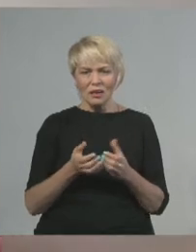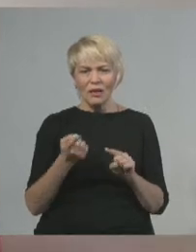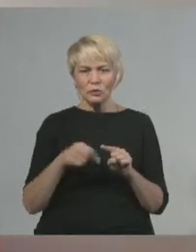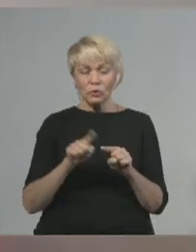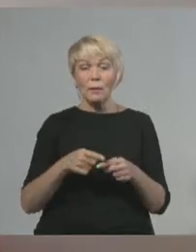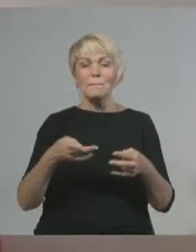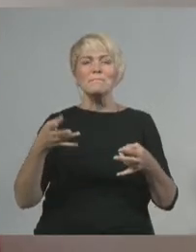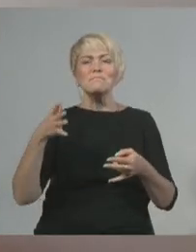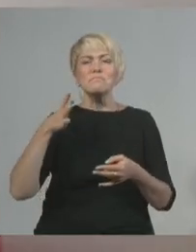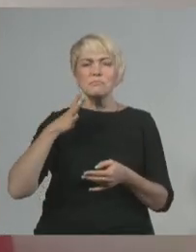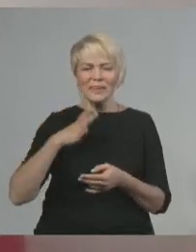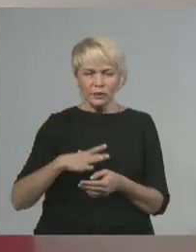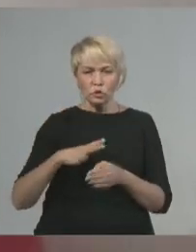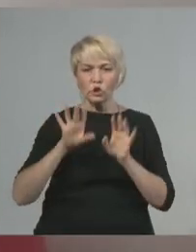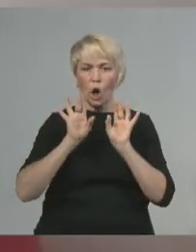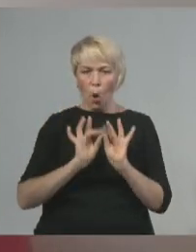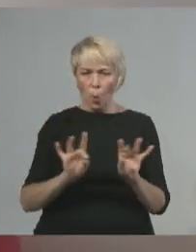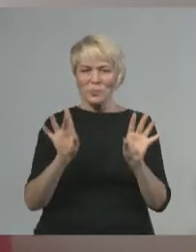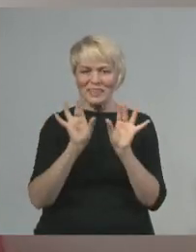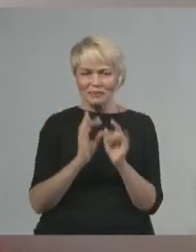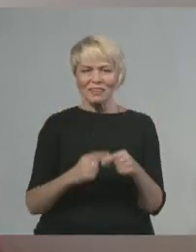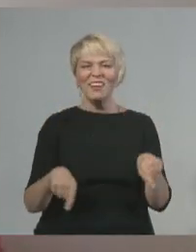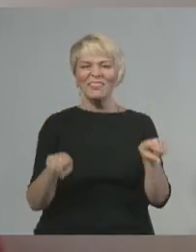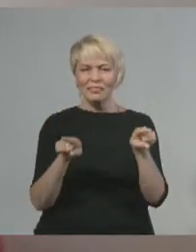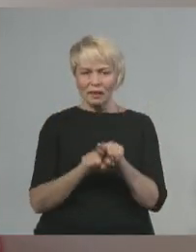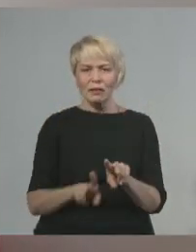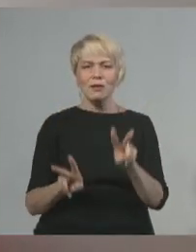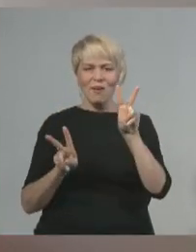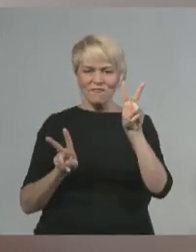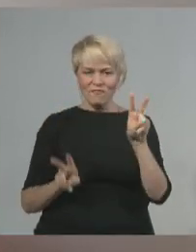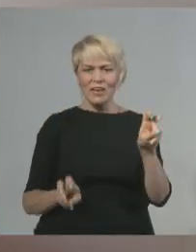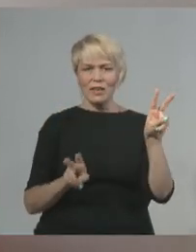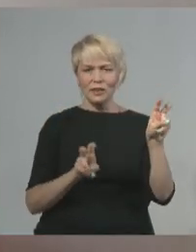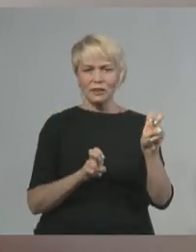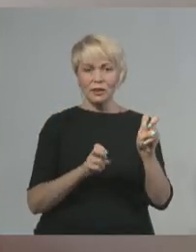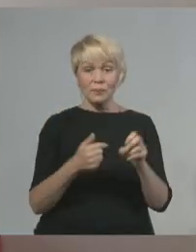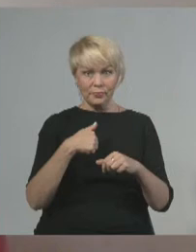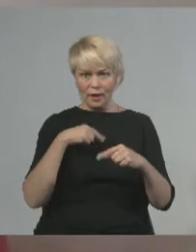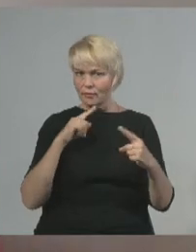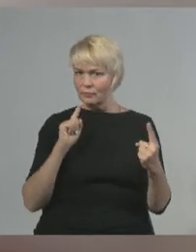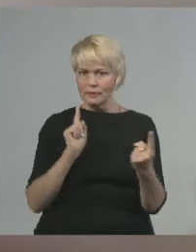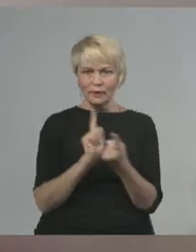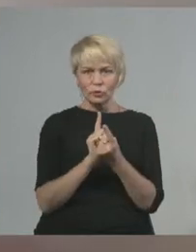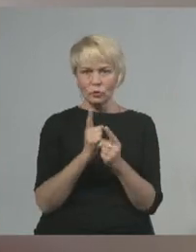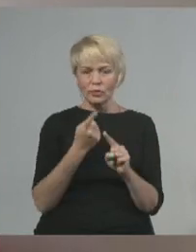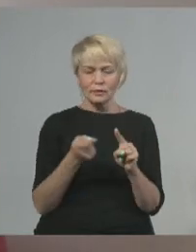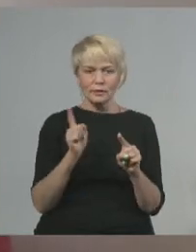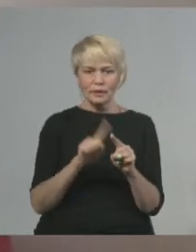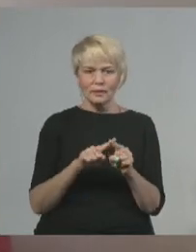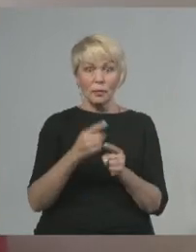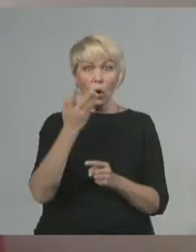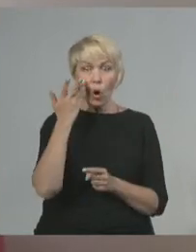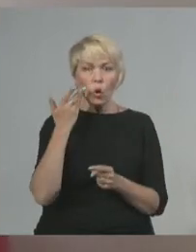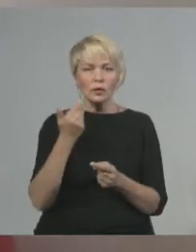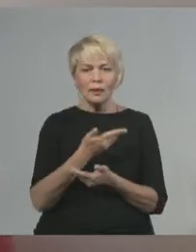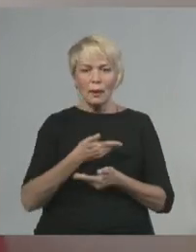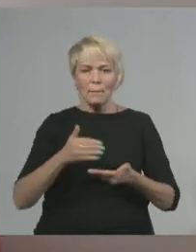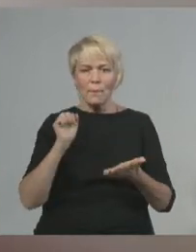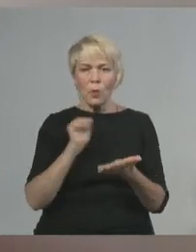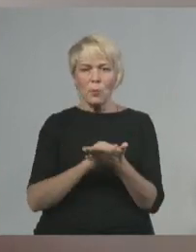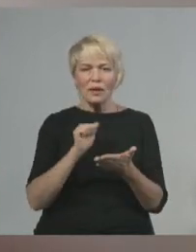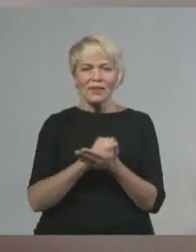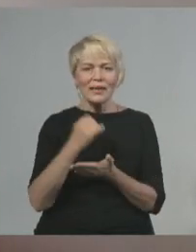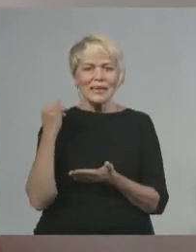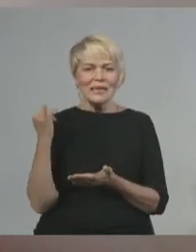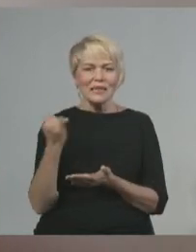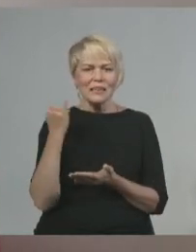would have to explain such things at least i uh dealt with it i faced with this when